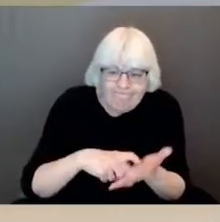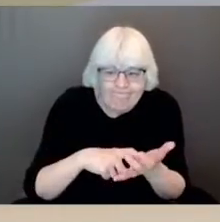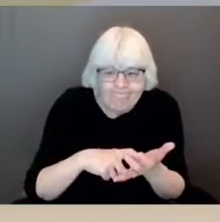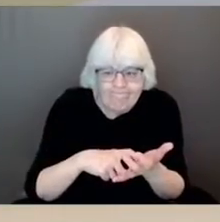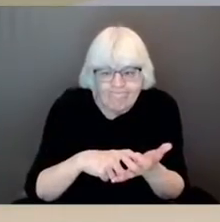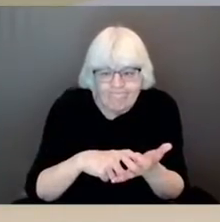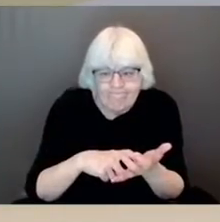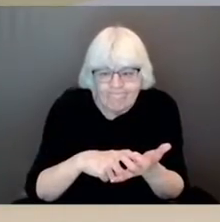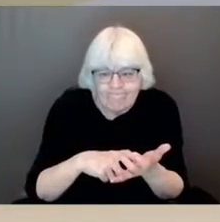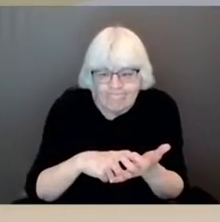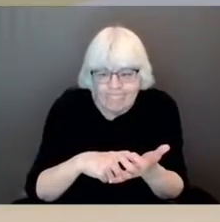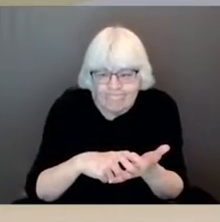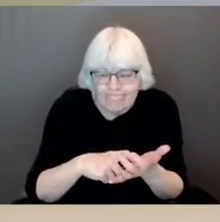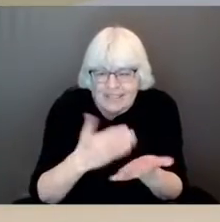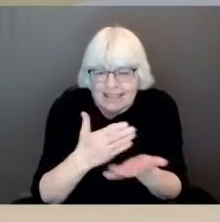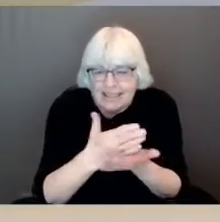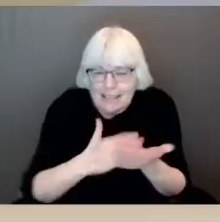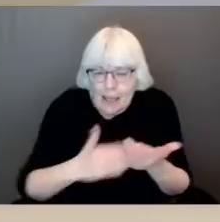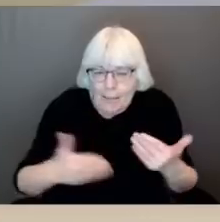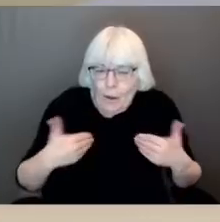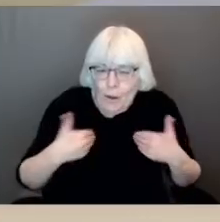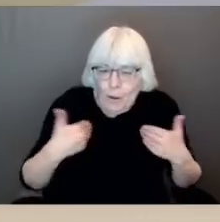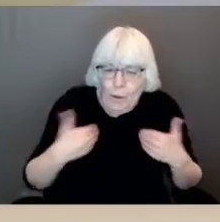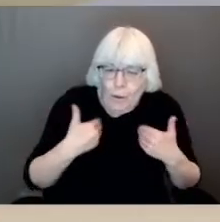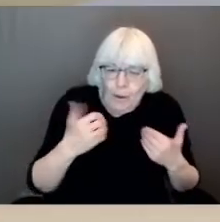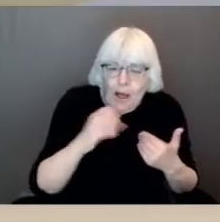that group, 12 to 18,